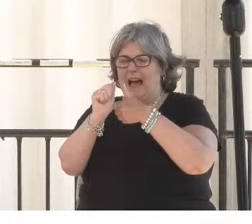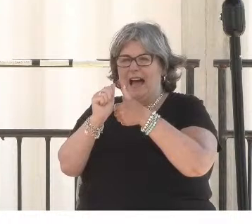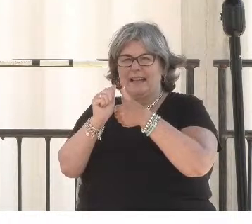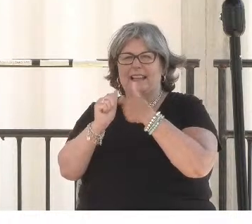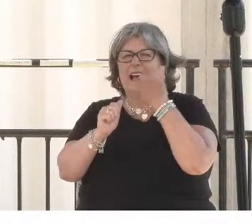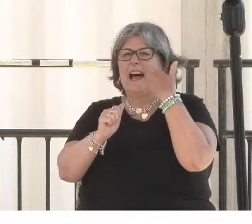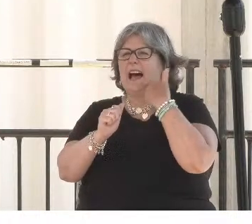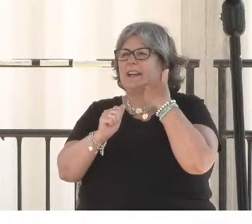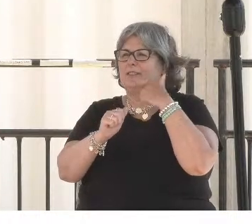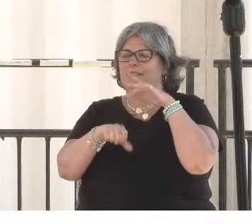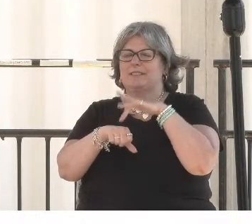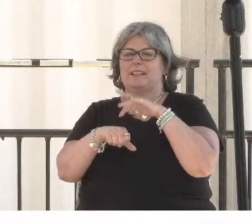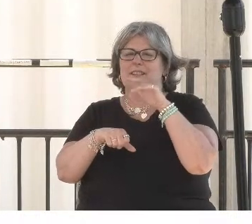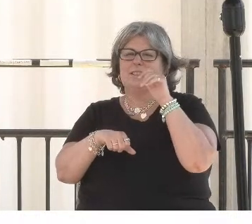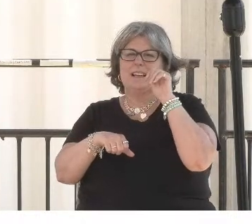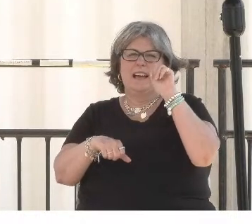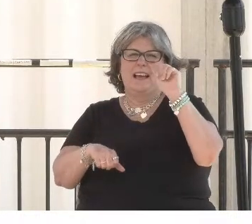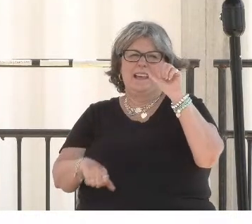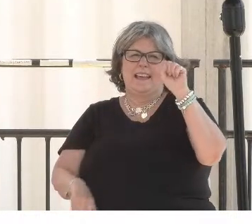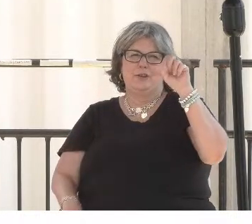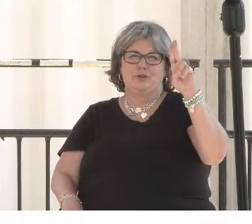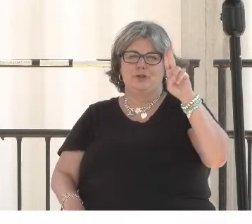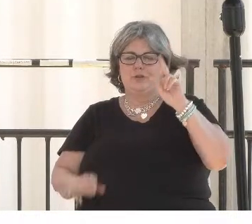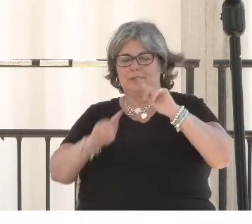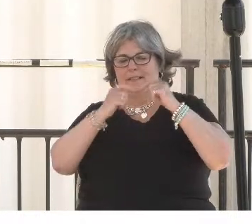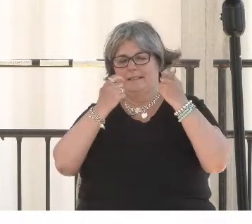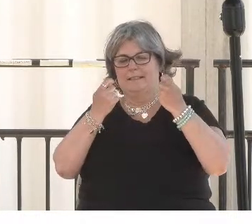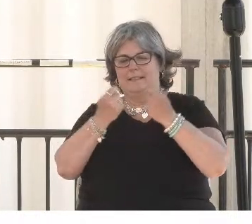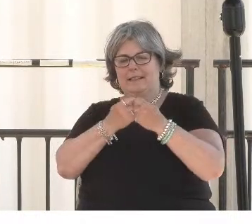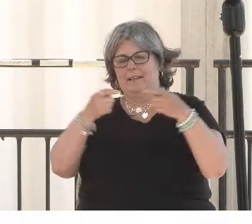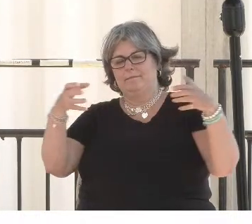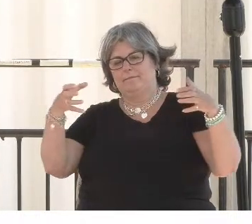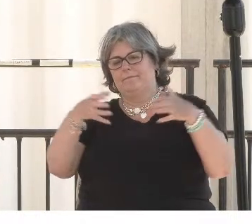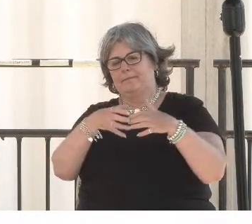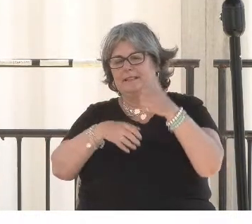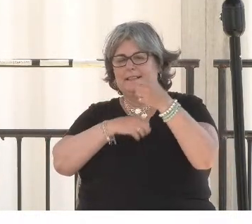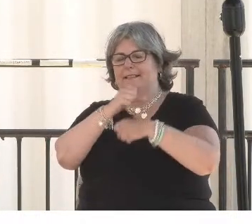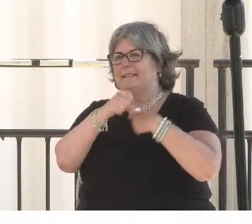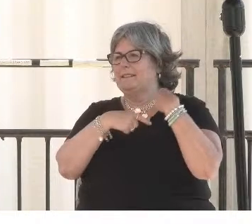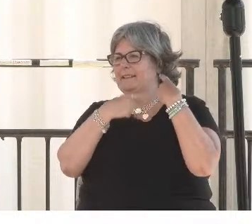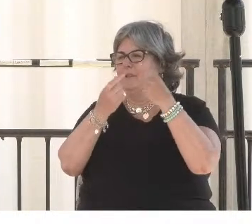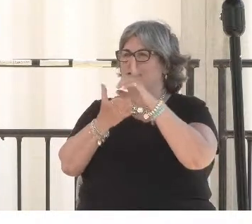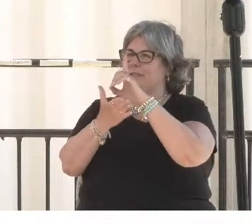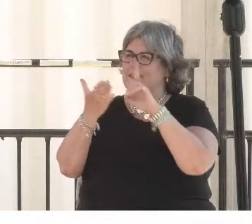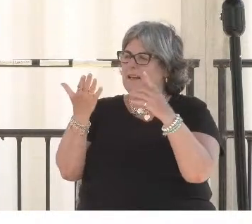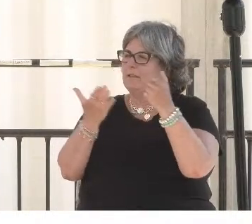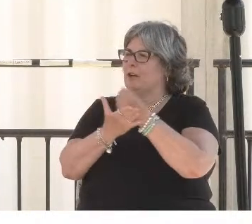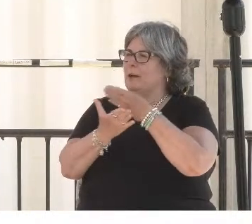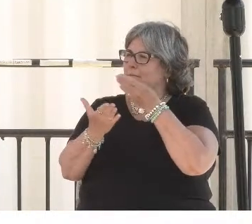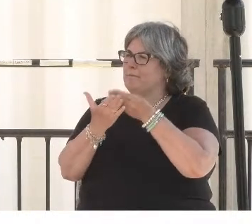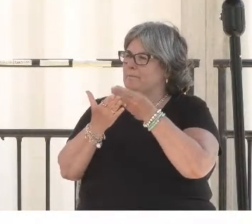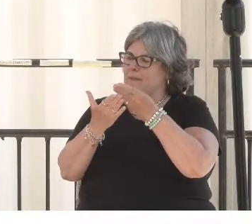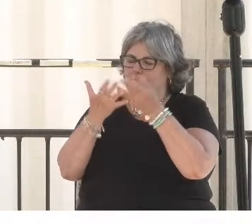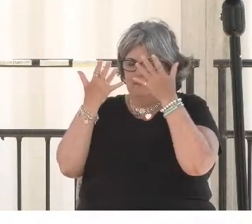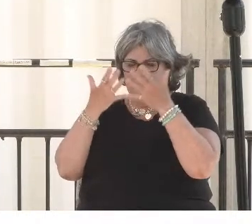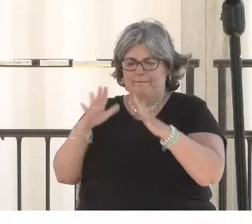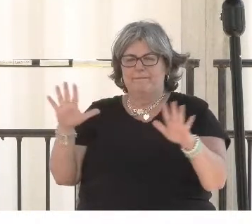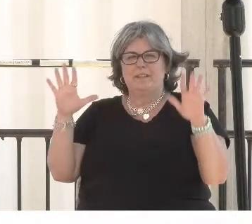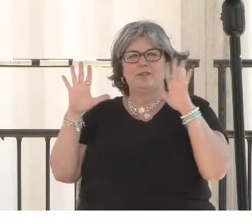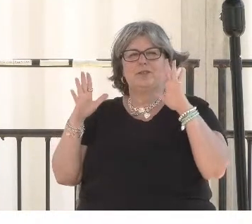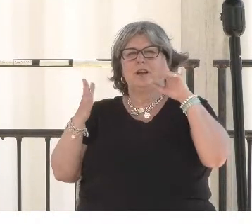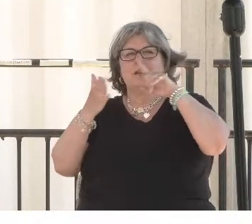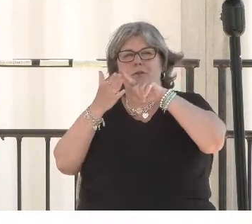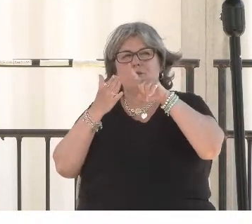I'd just come out to ASU, I helped put together a science team. And so we've just spent the last 10 years designing, fundraising, and then completing